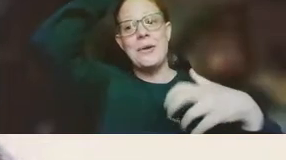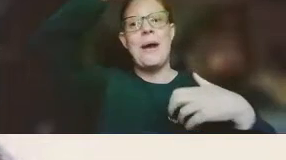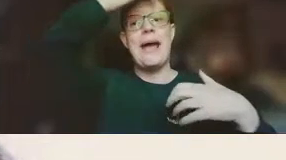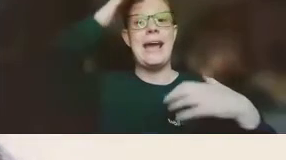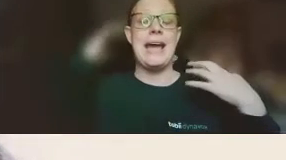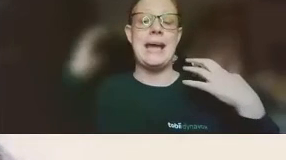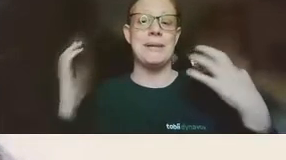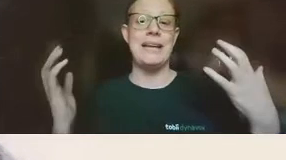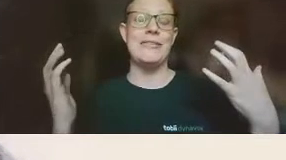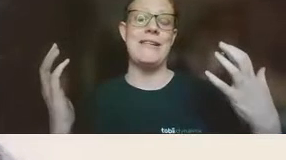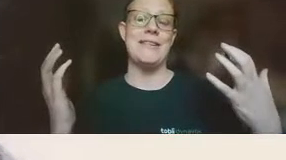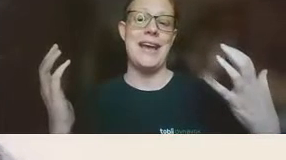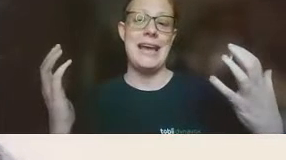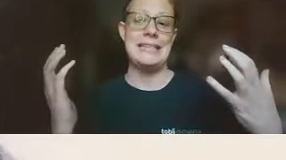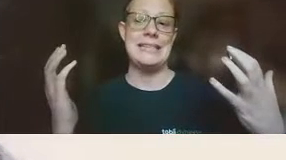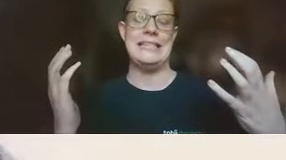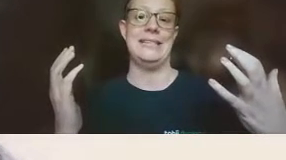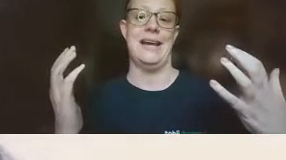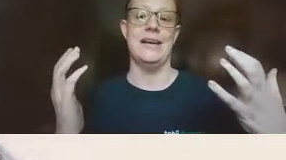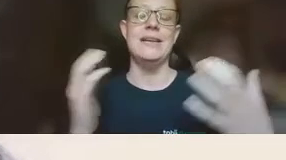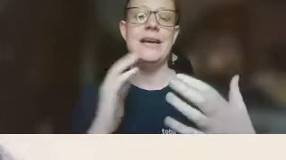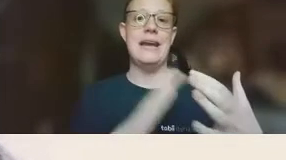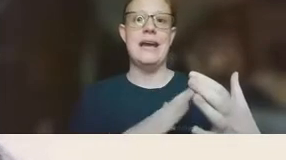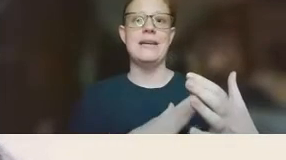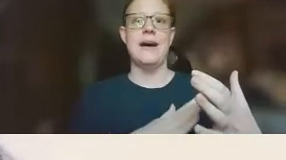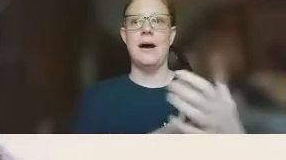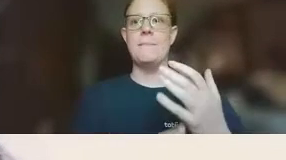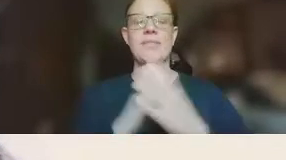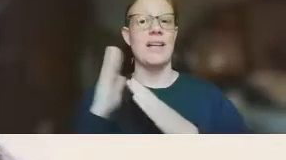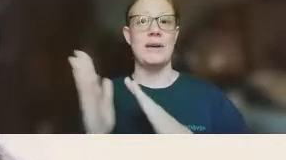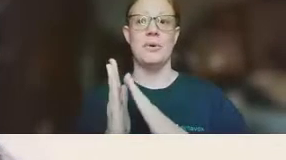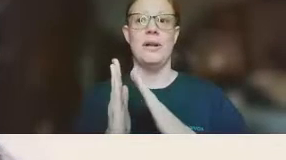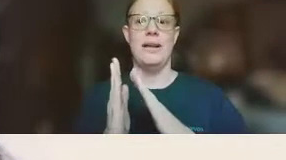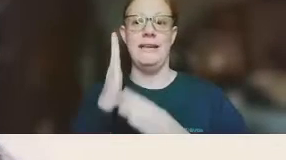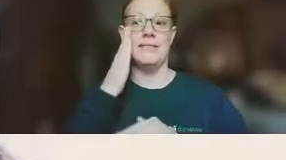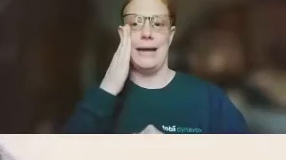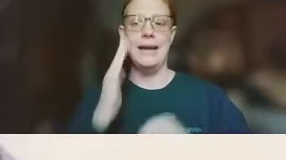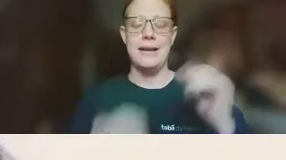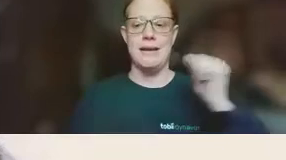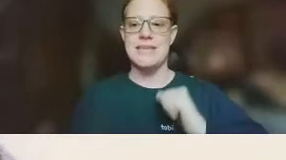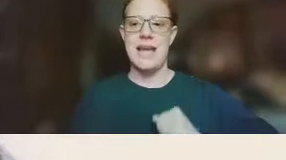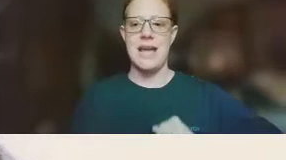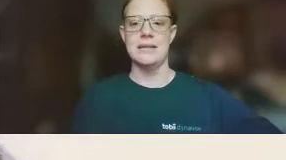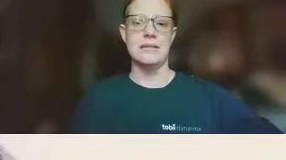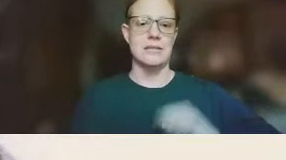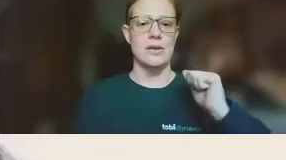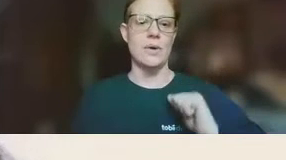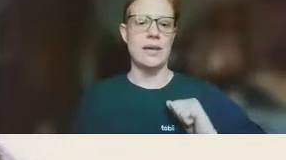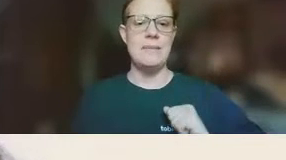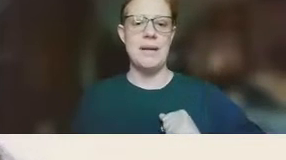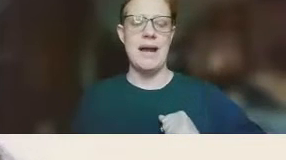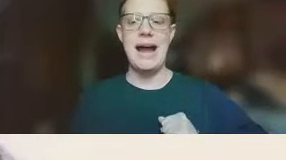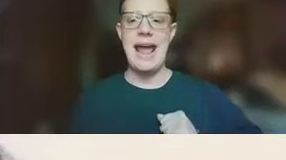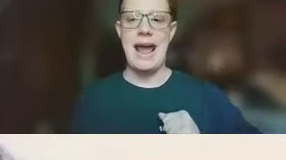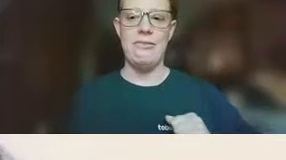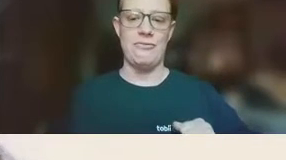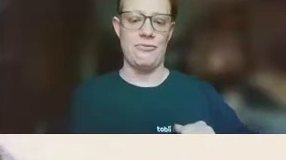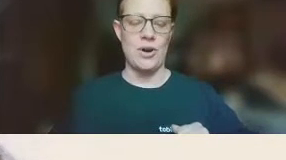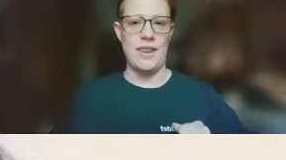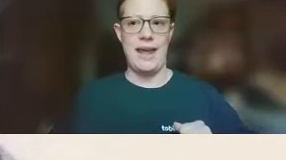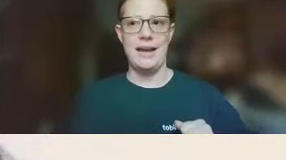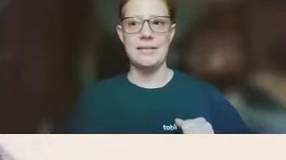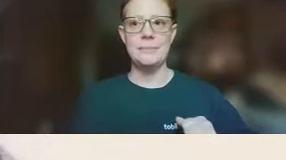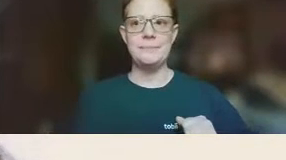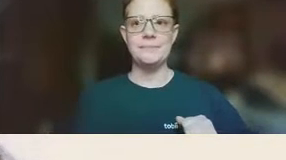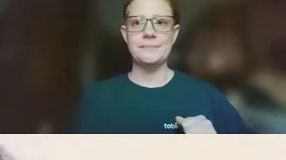are giving away a Playground AAC sign, and they will announce that at the end. So keep an eye out